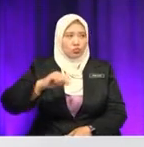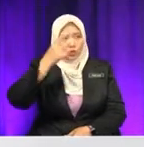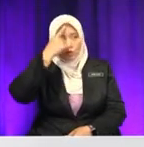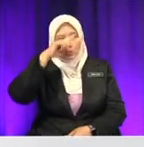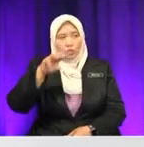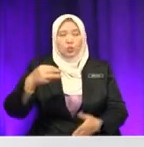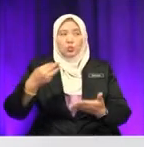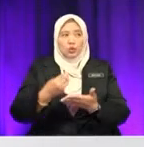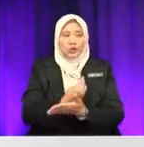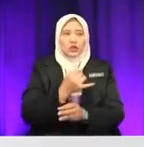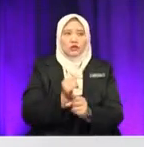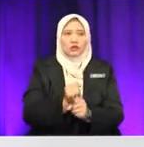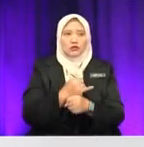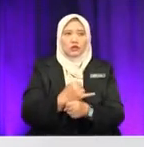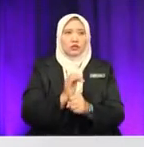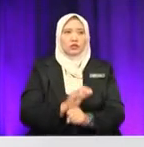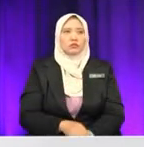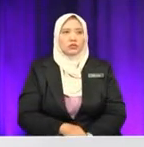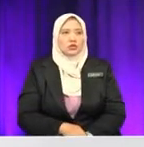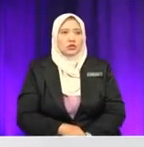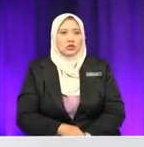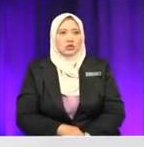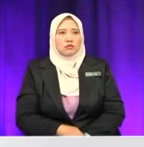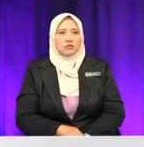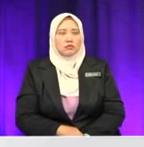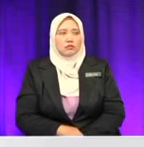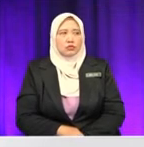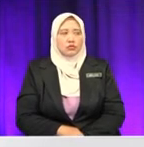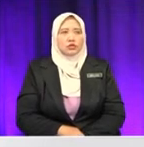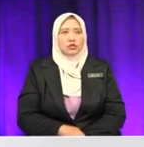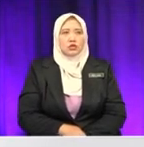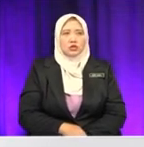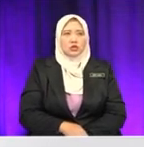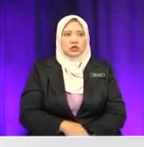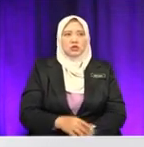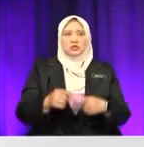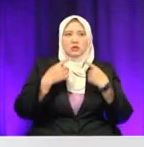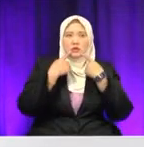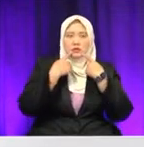Personally, I believe one disadvantage of this modern invention is